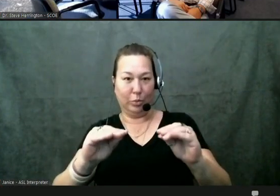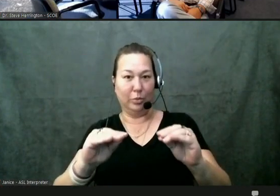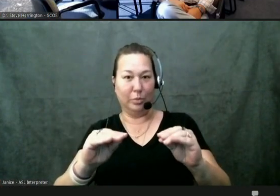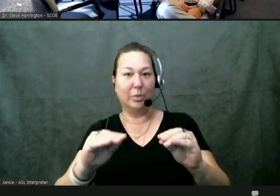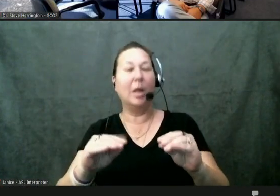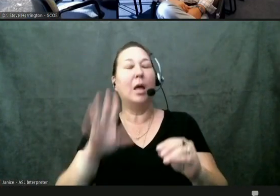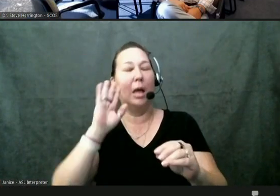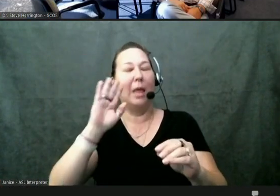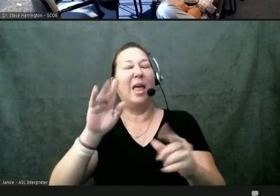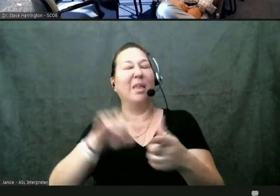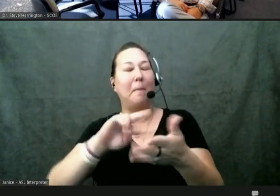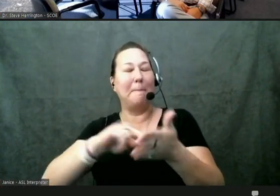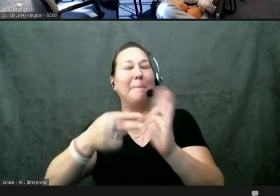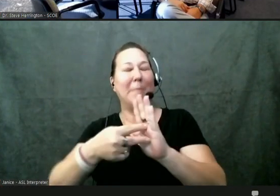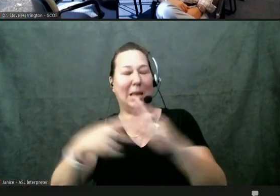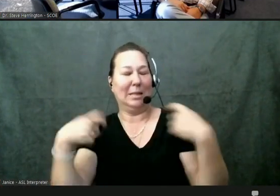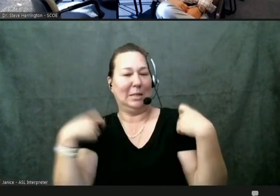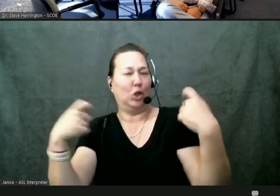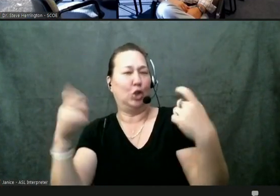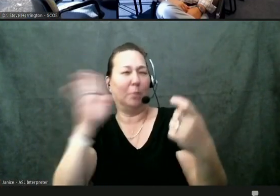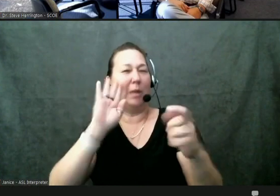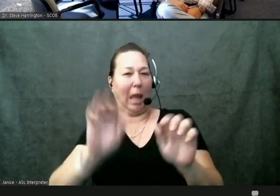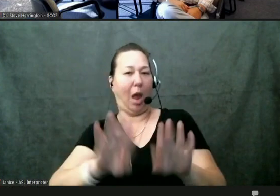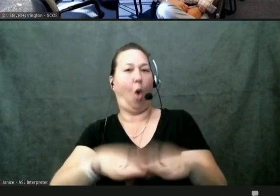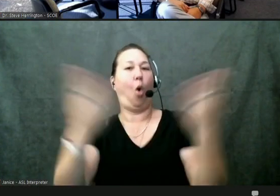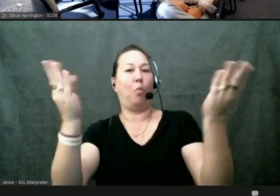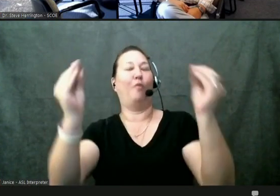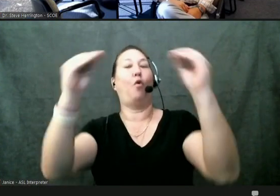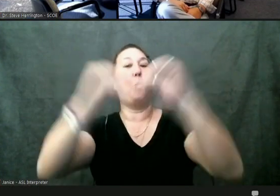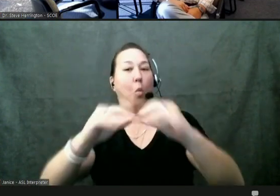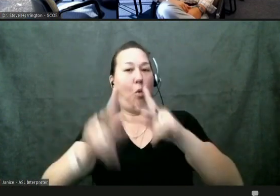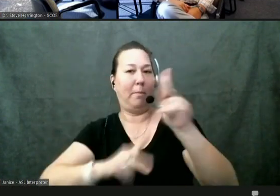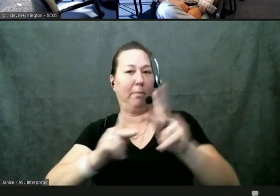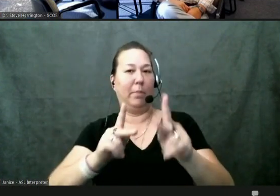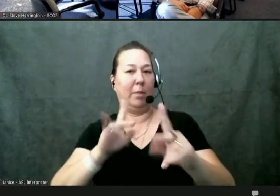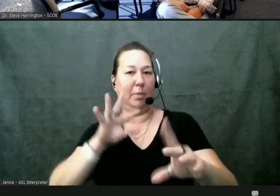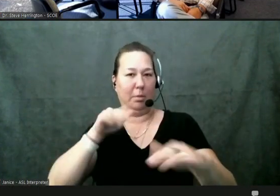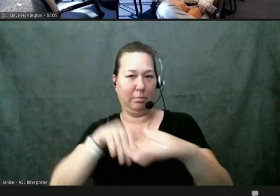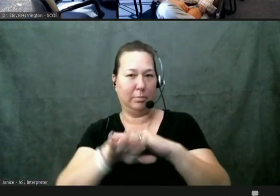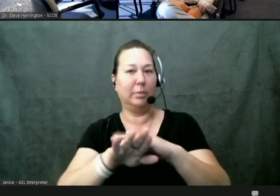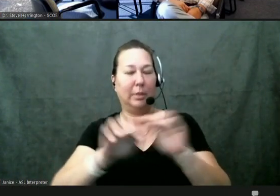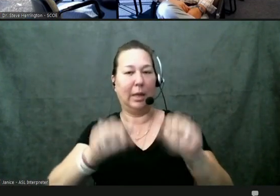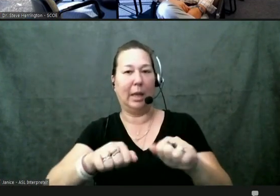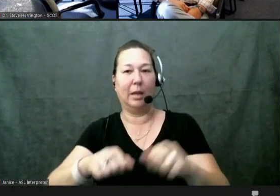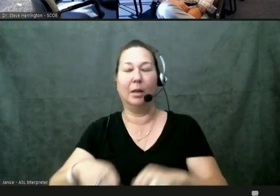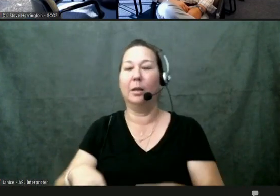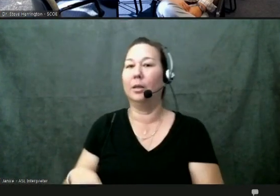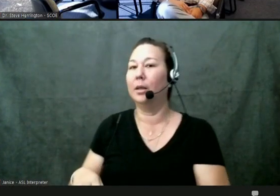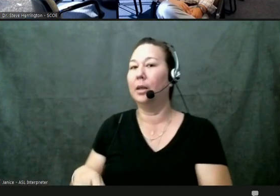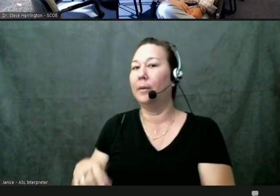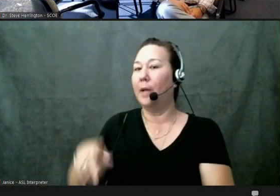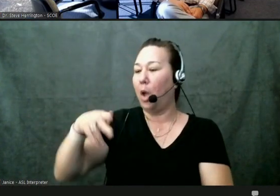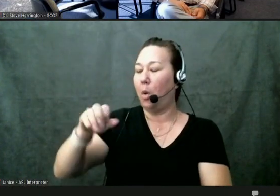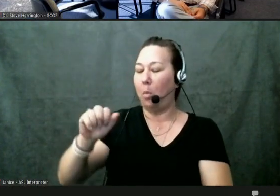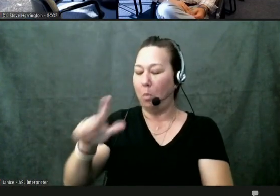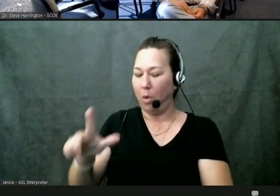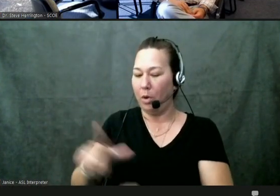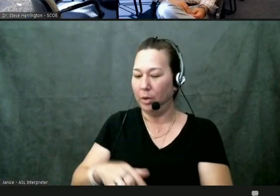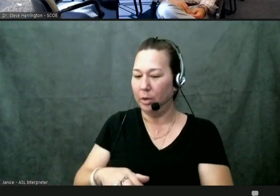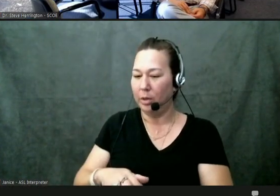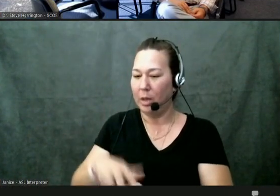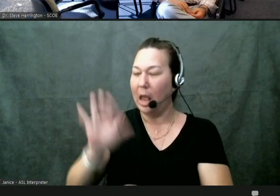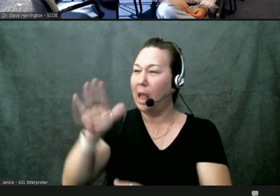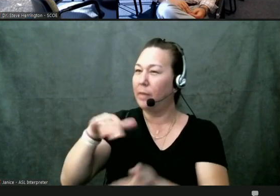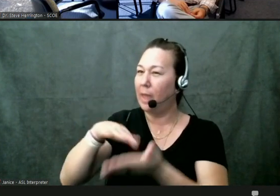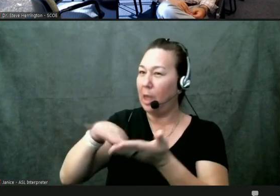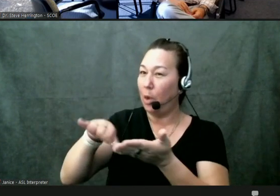Great. Well, what shouldn't be lost in this conversation is that the fact that waivers are now being considered is a positive